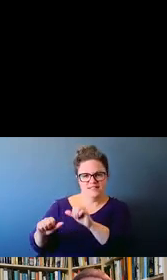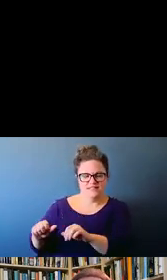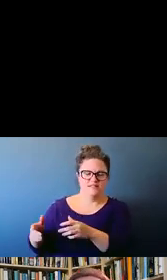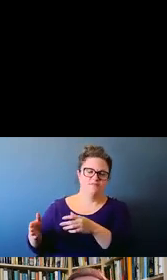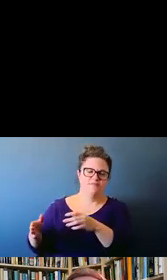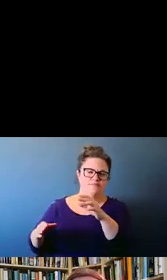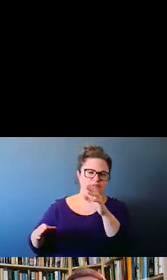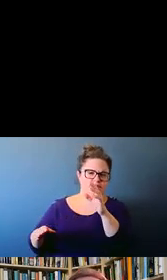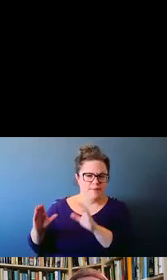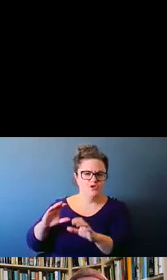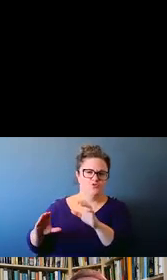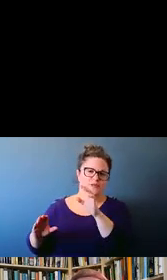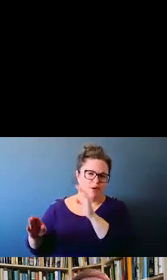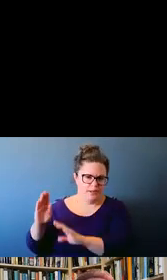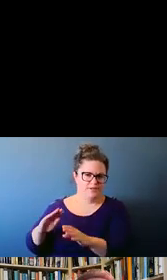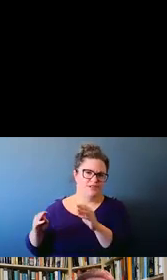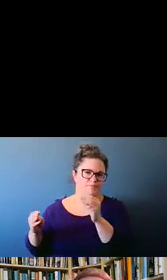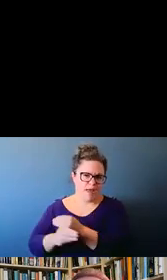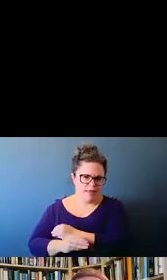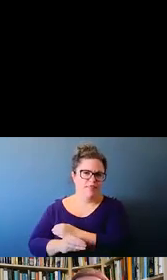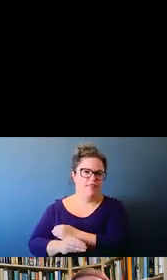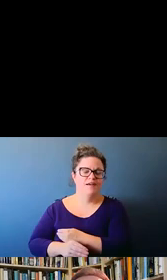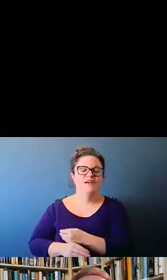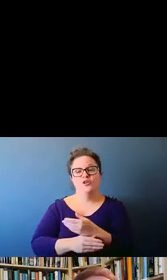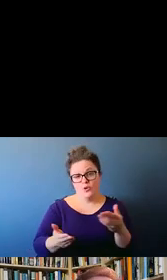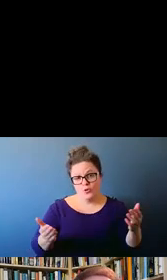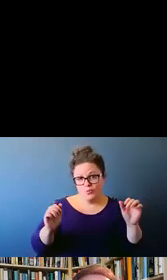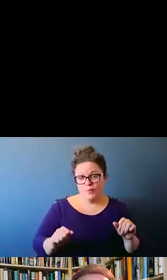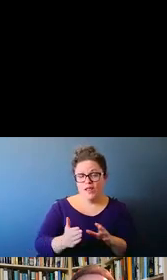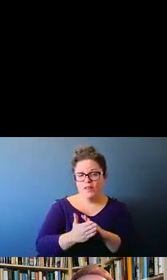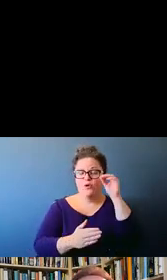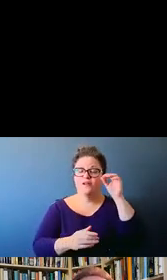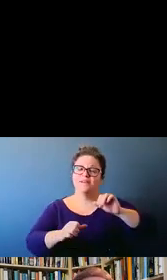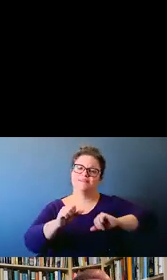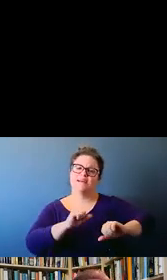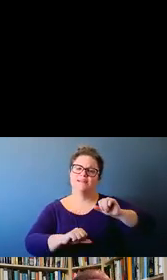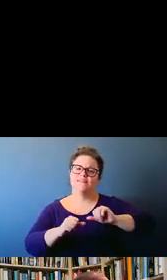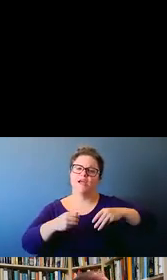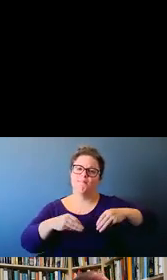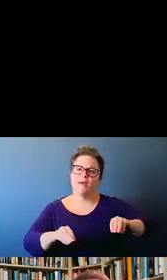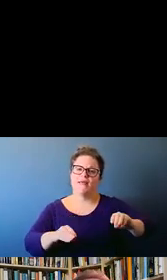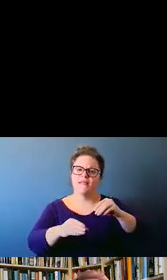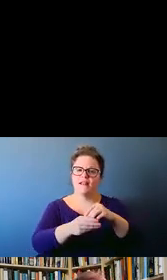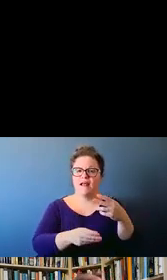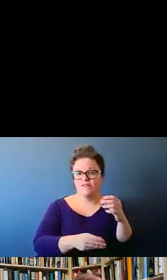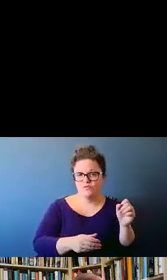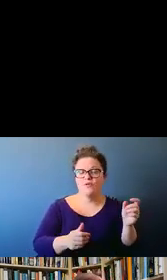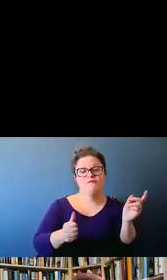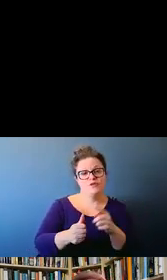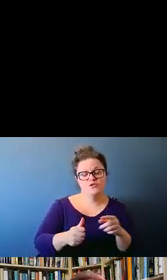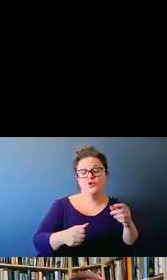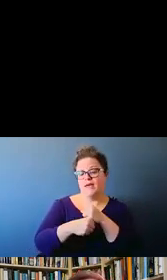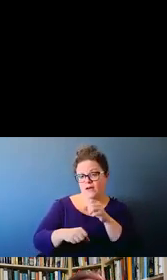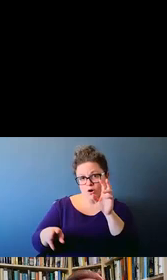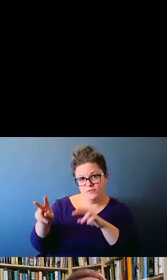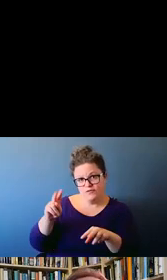or math. And you've probably learned about the scientific method in high school, where you make an observation of something and then ask a